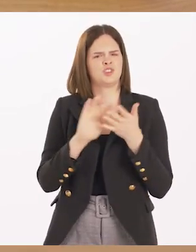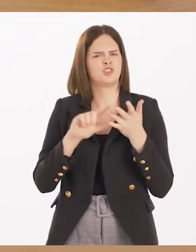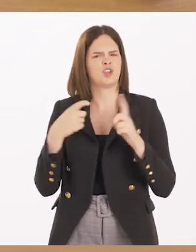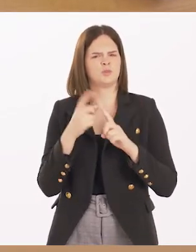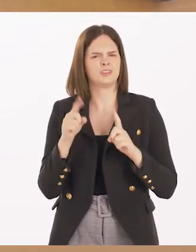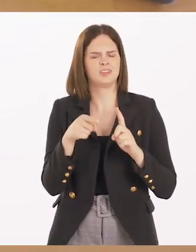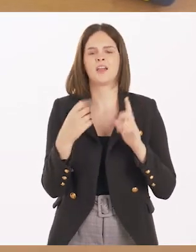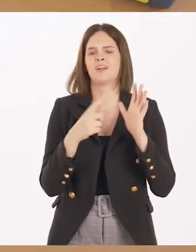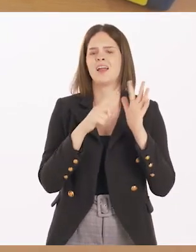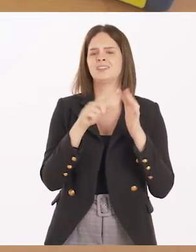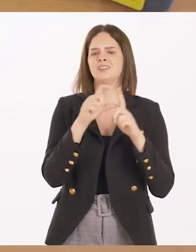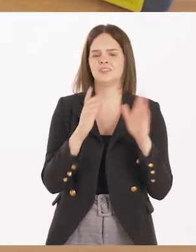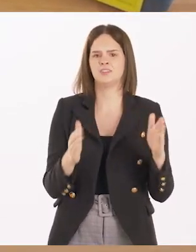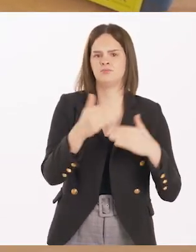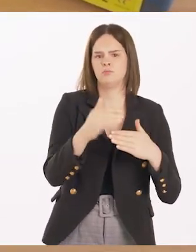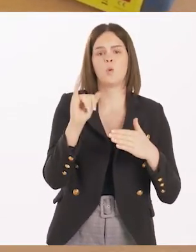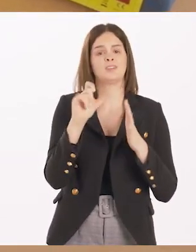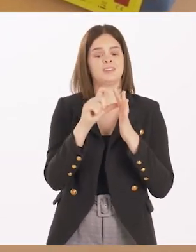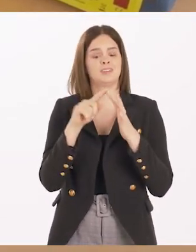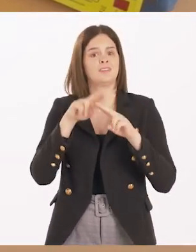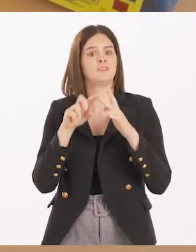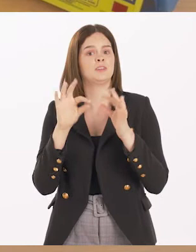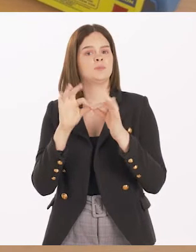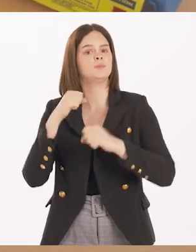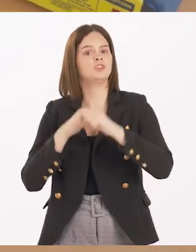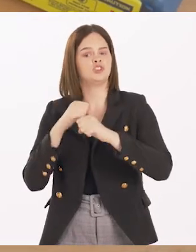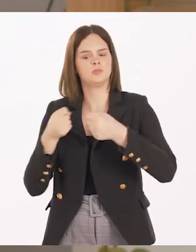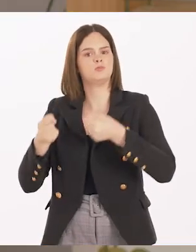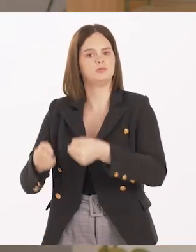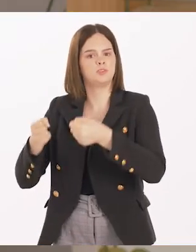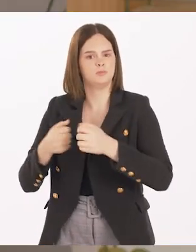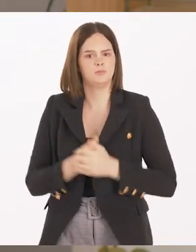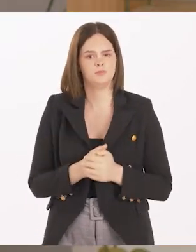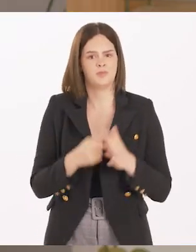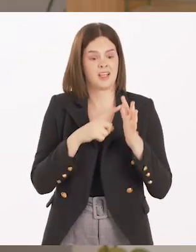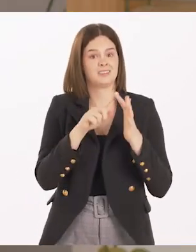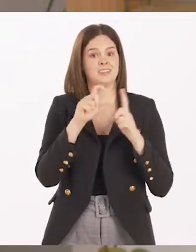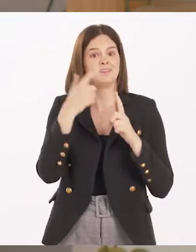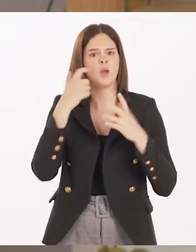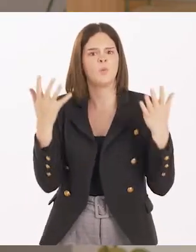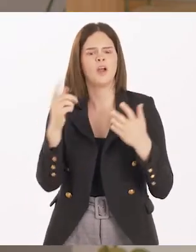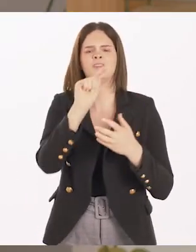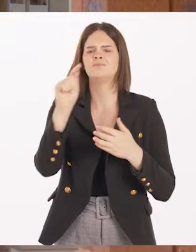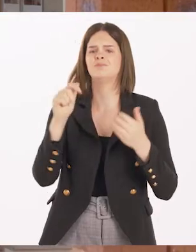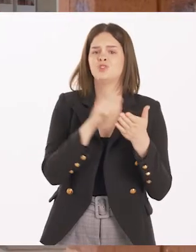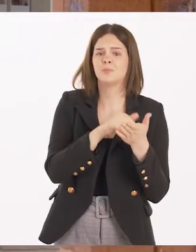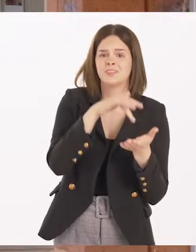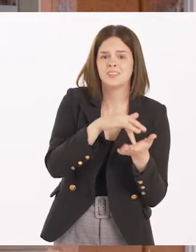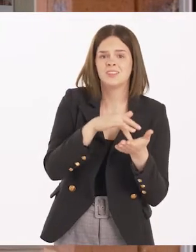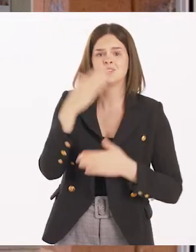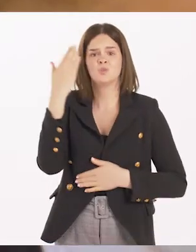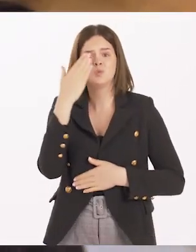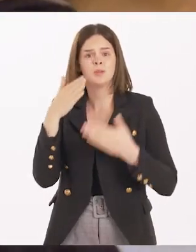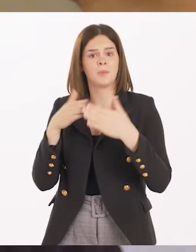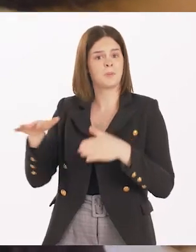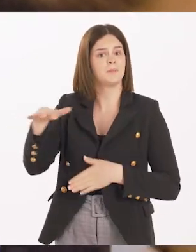shock, we're talking about an AED, or a defib machine. AEDs are in a lot of shopping centres, schools and